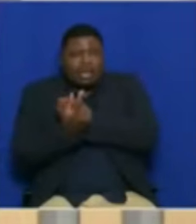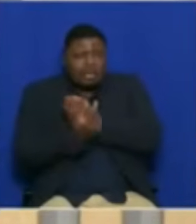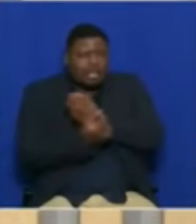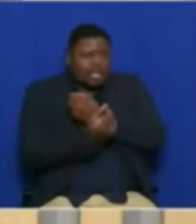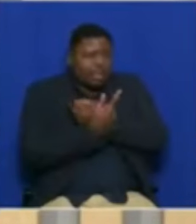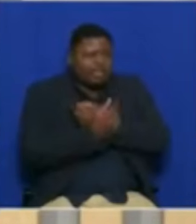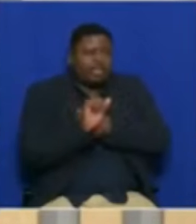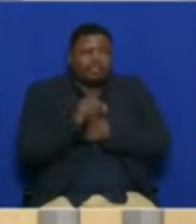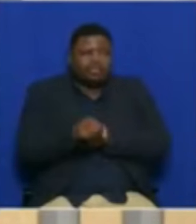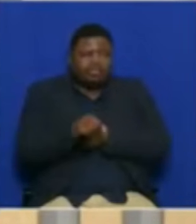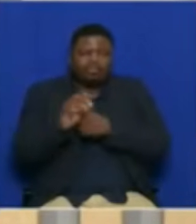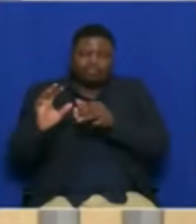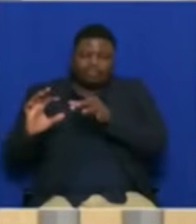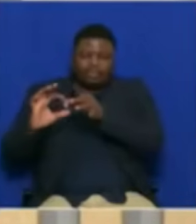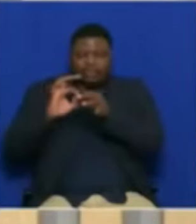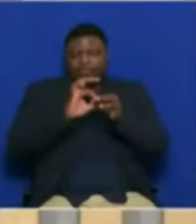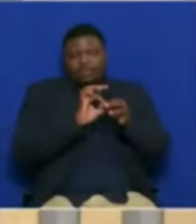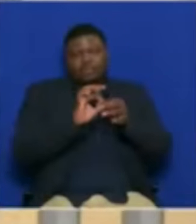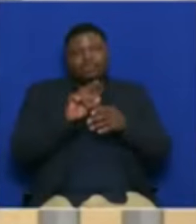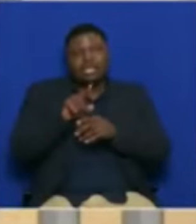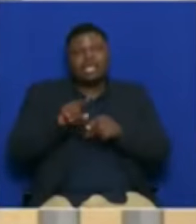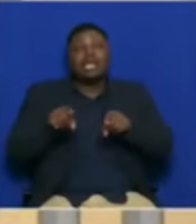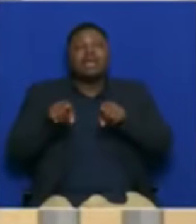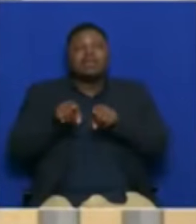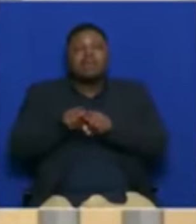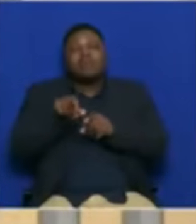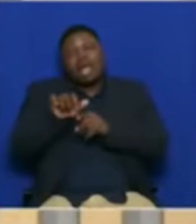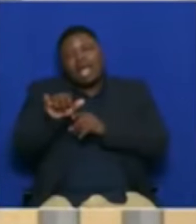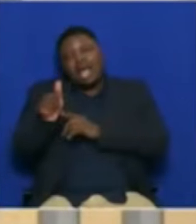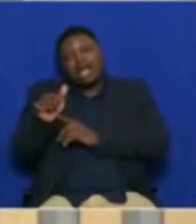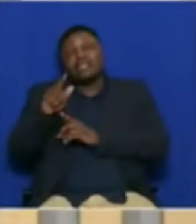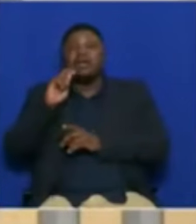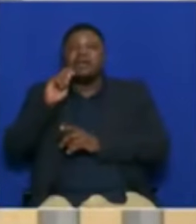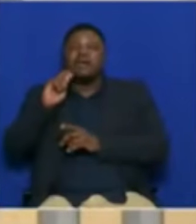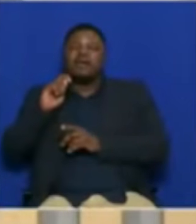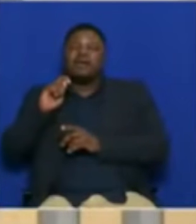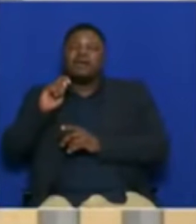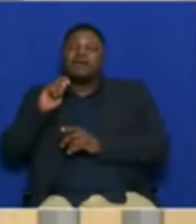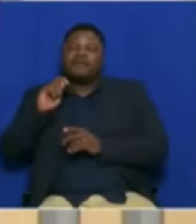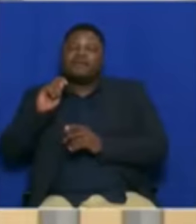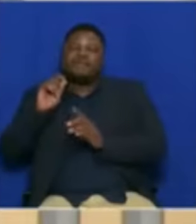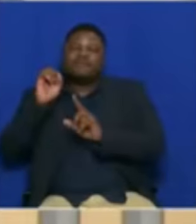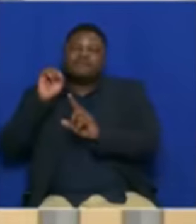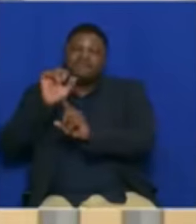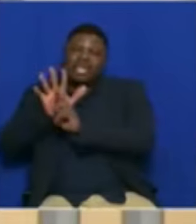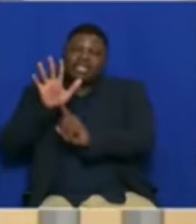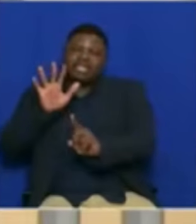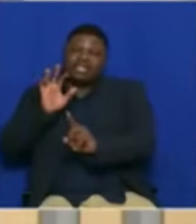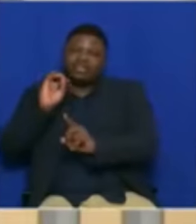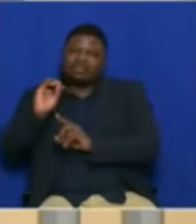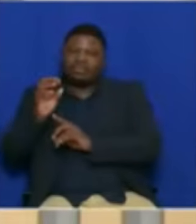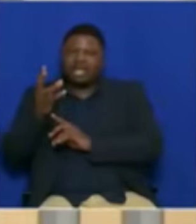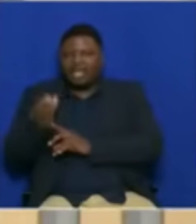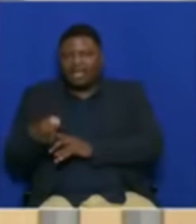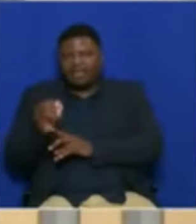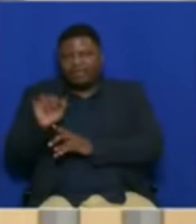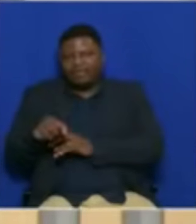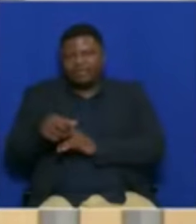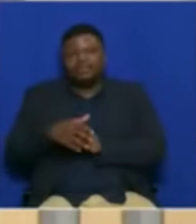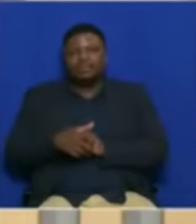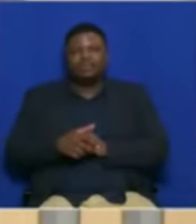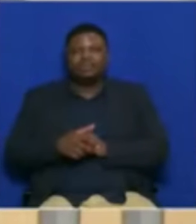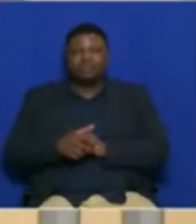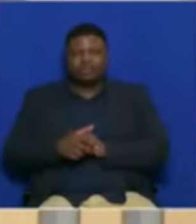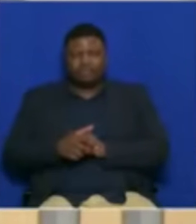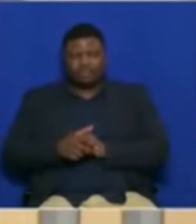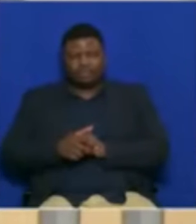other factors that are there. Because with all these things that came up there, just parts of it. Then we went into